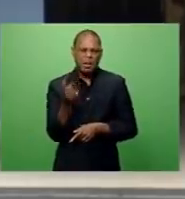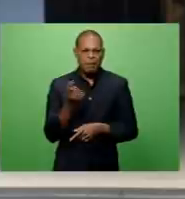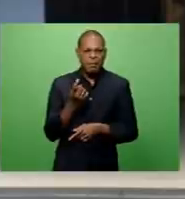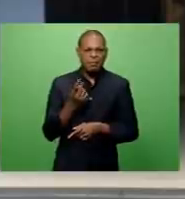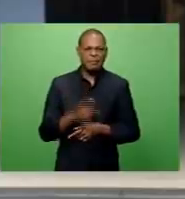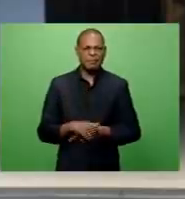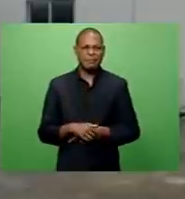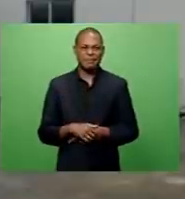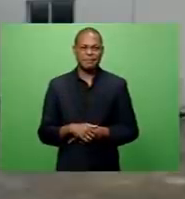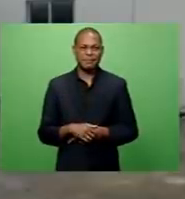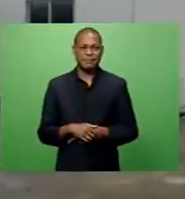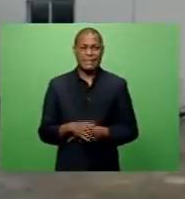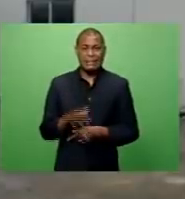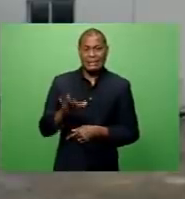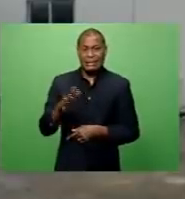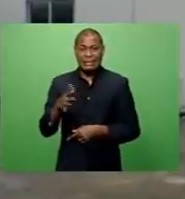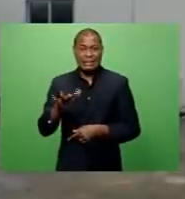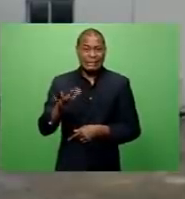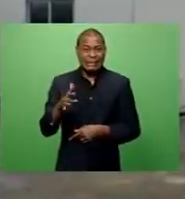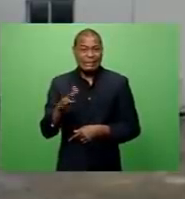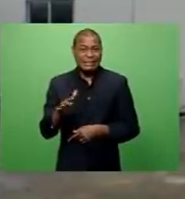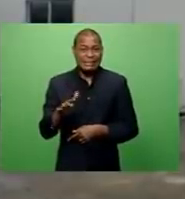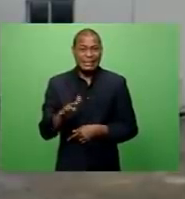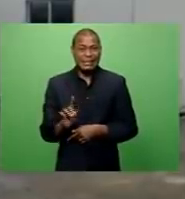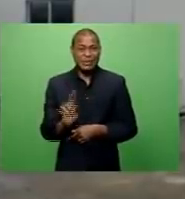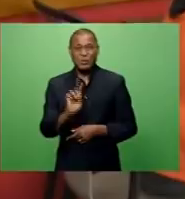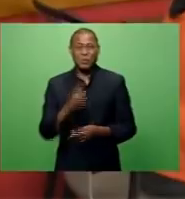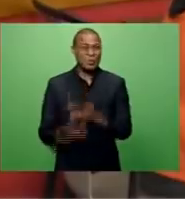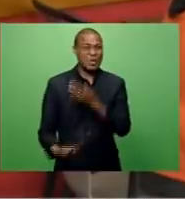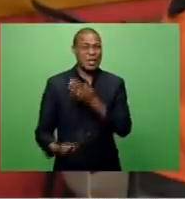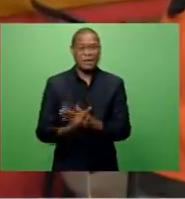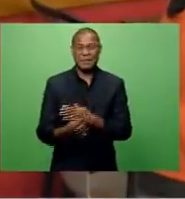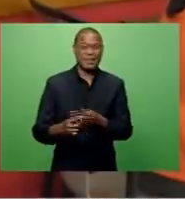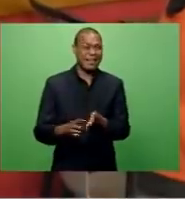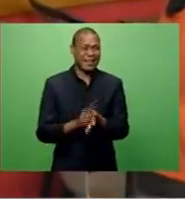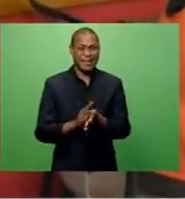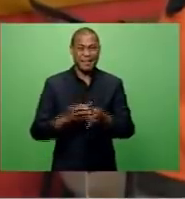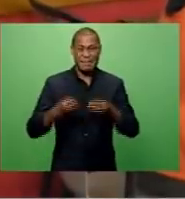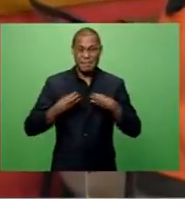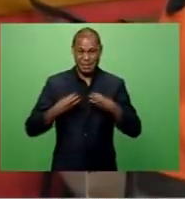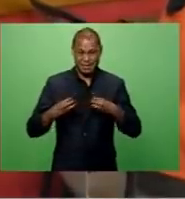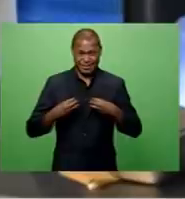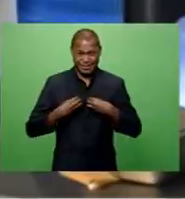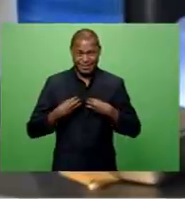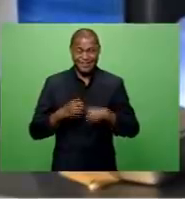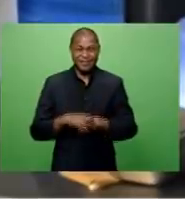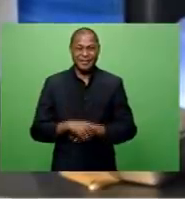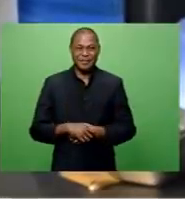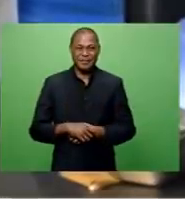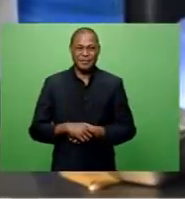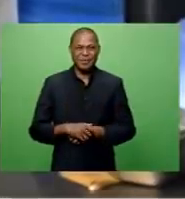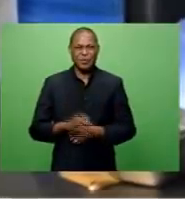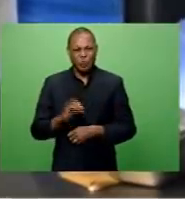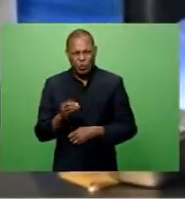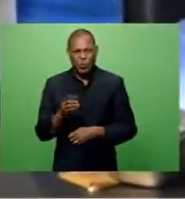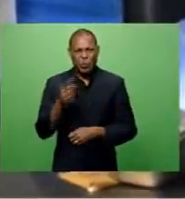With uncertainty being a huge factor in how businesses operate now, the push to be dynamic and thinking outside the box